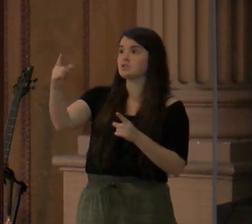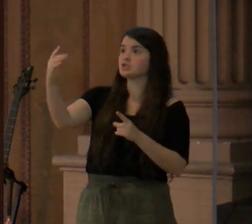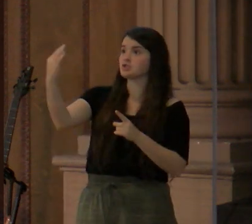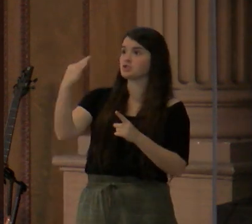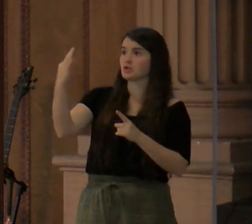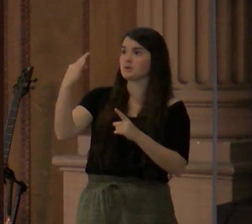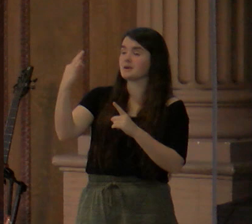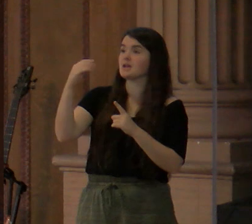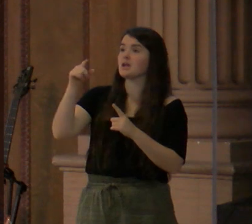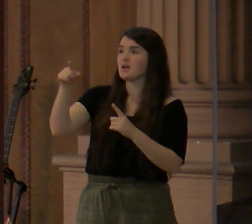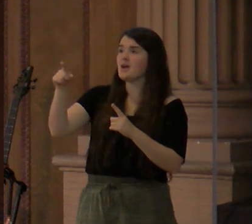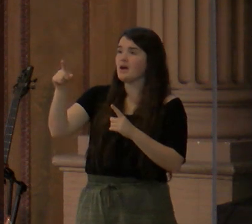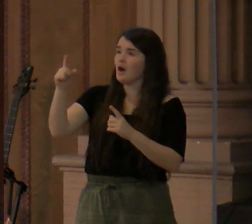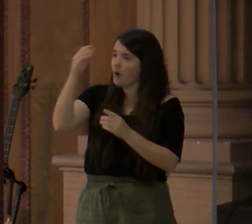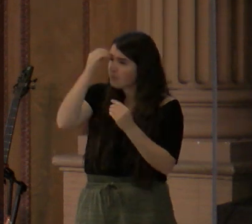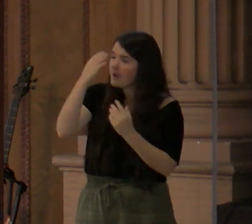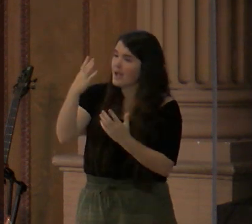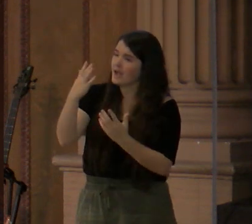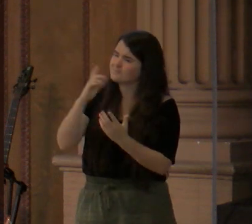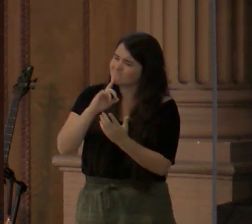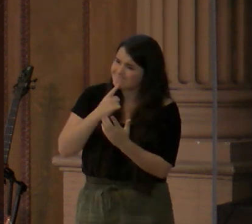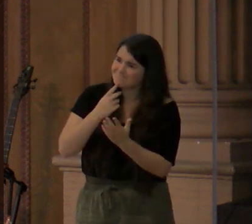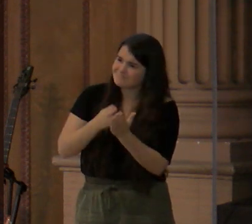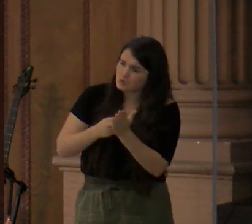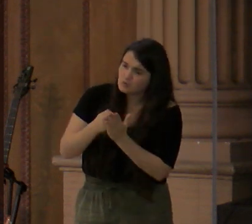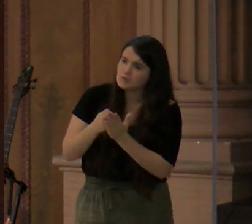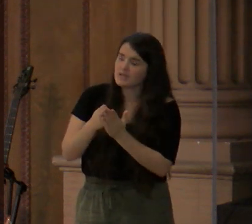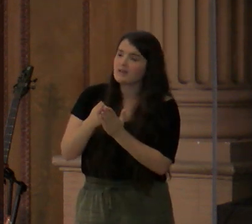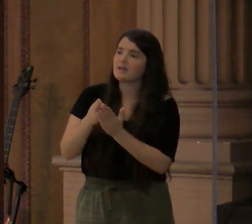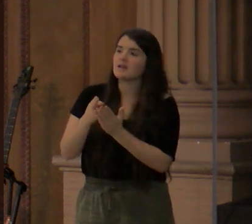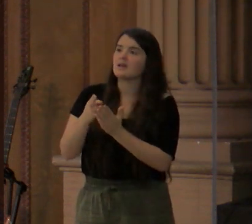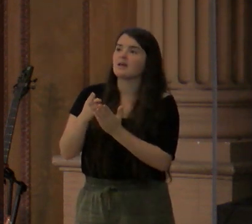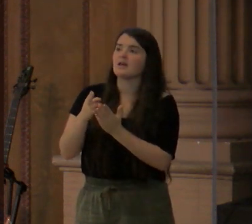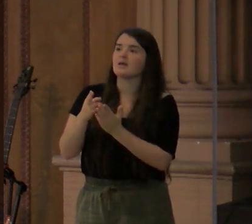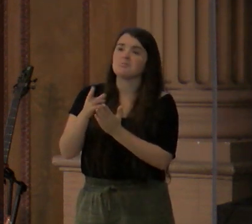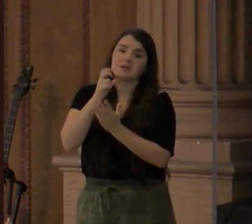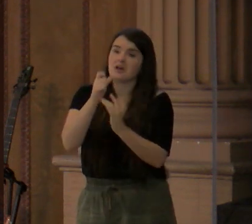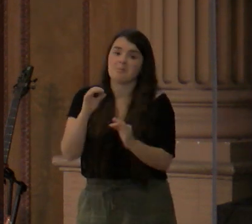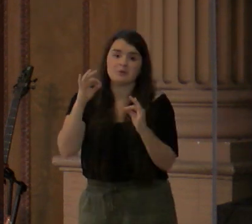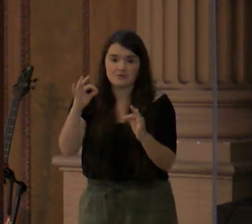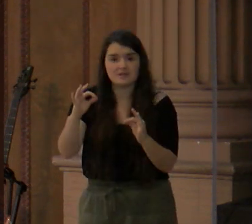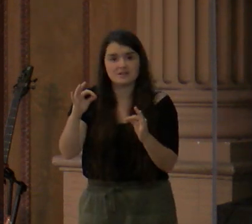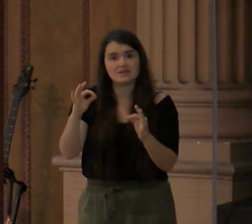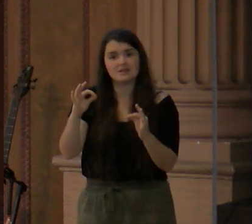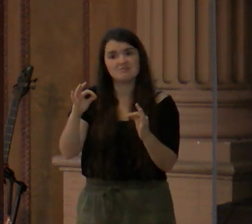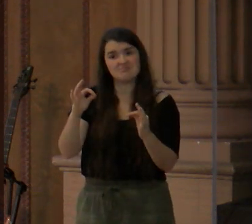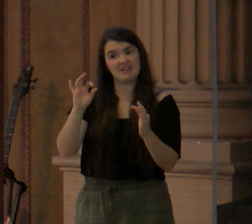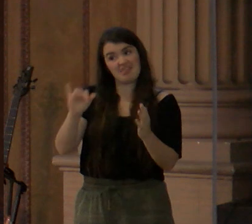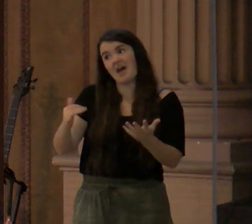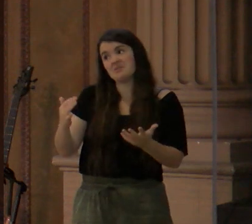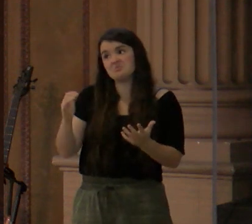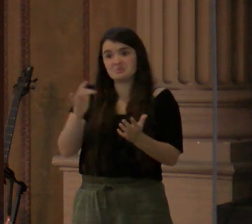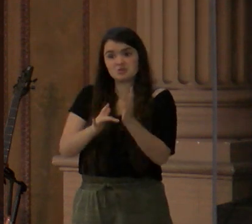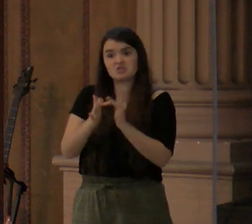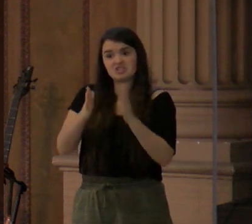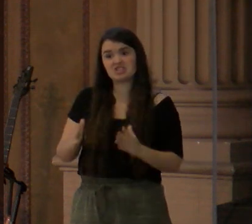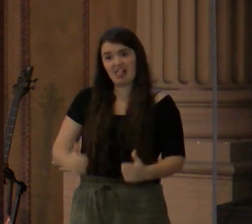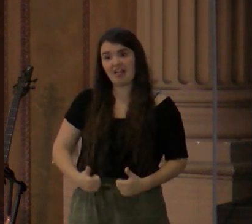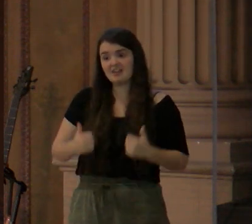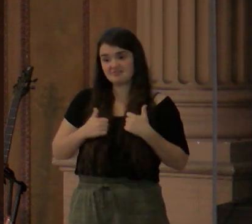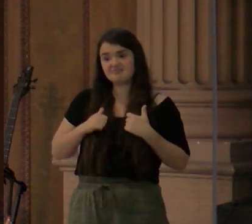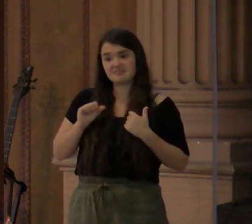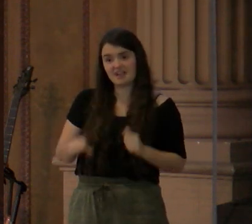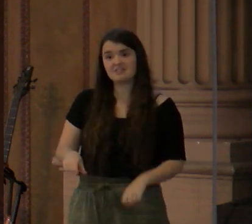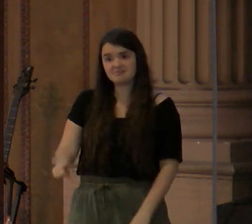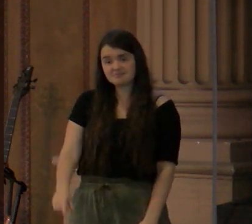fallen short of obeying it perfectly. But Christians can live this way. Again, not perfectly, but truly.